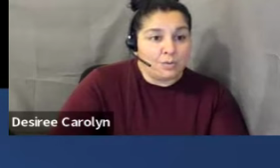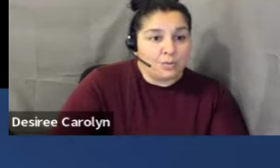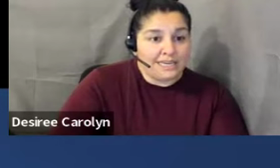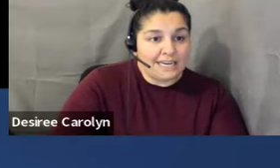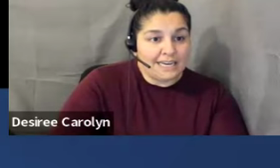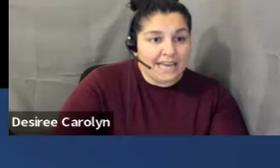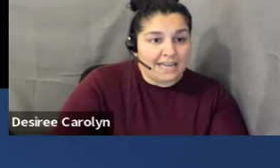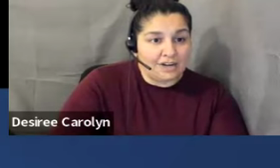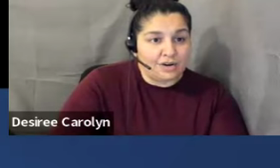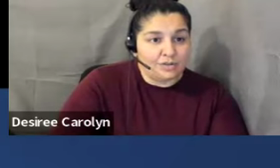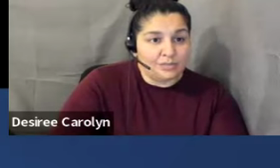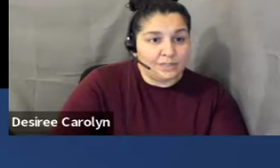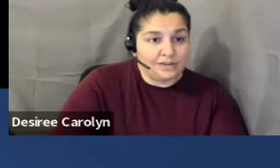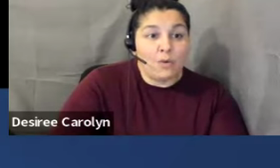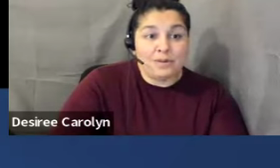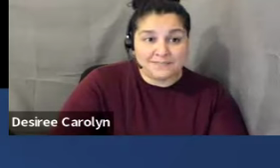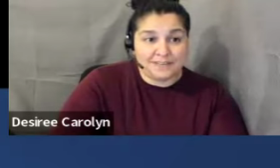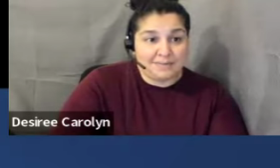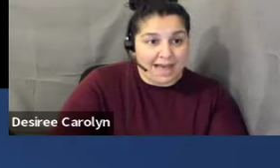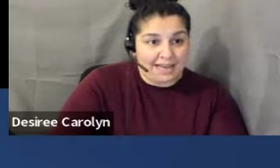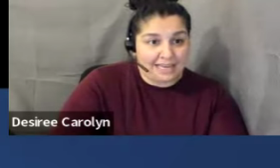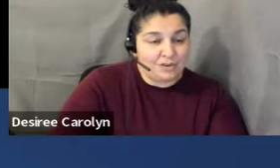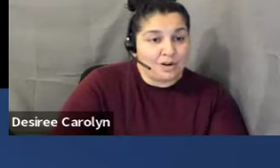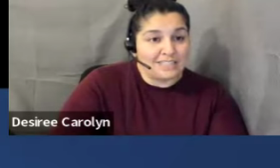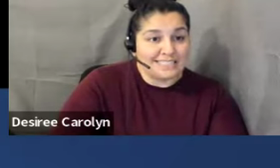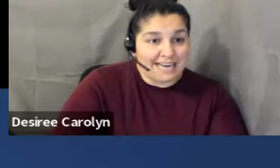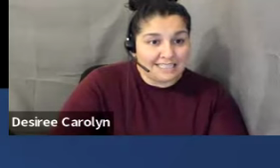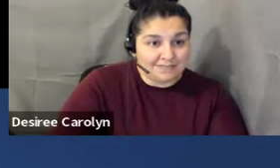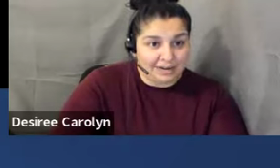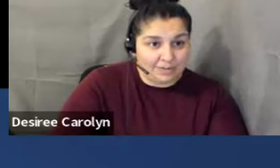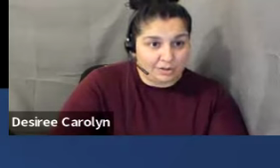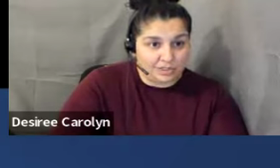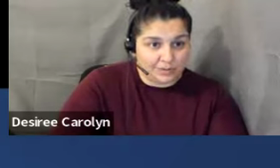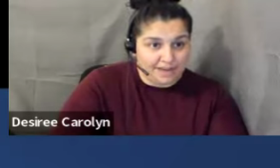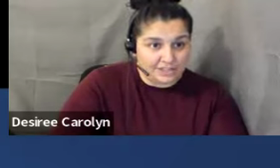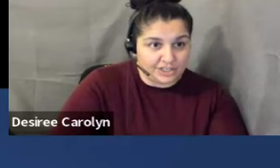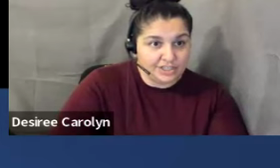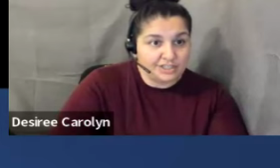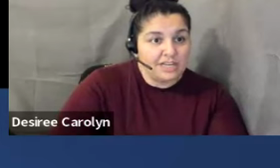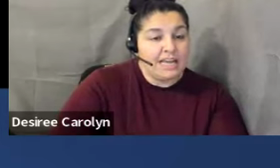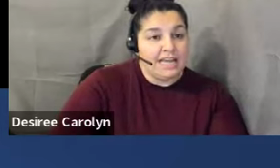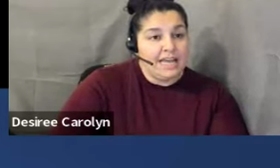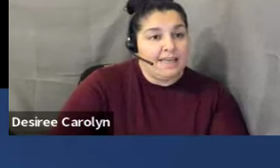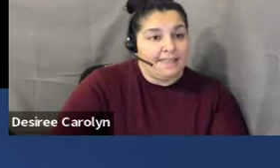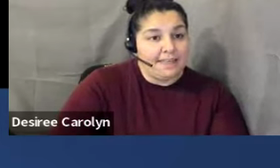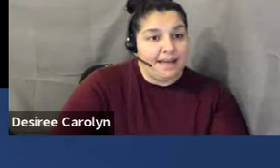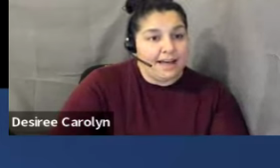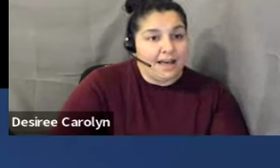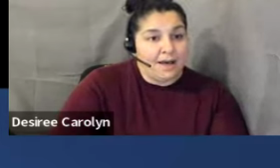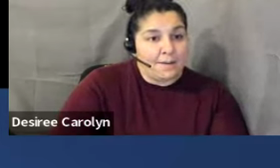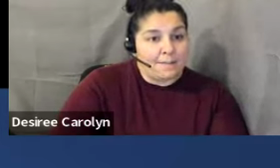Now we again are only we are open to feedback. If you are not satisfied with those three vendors,